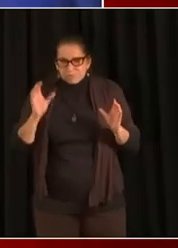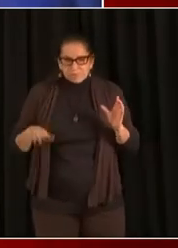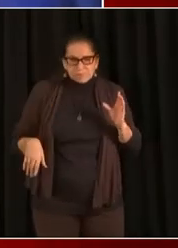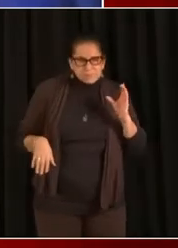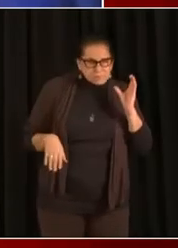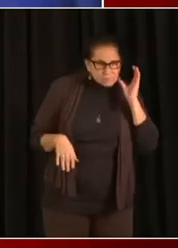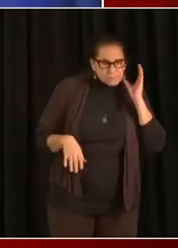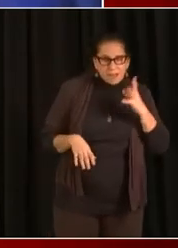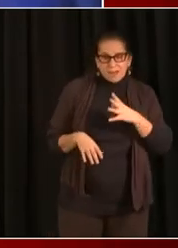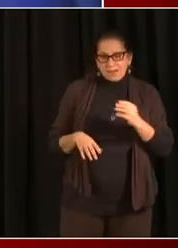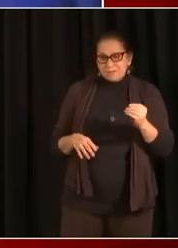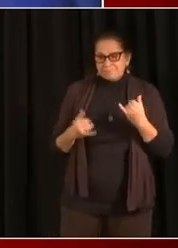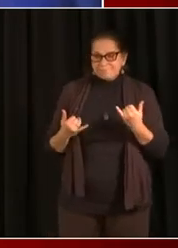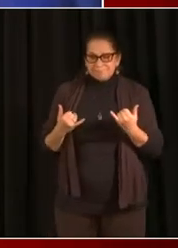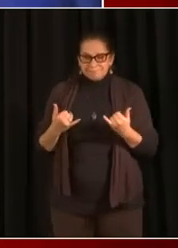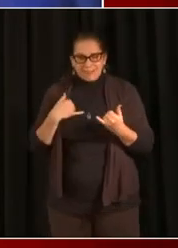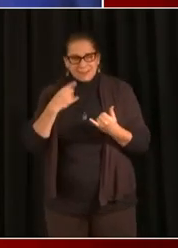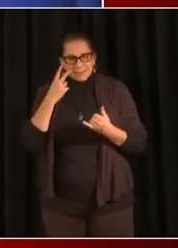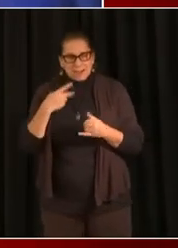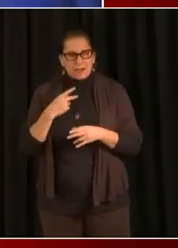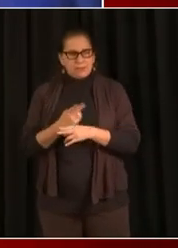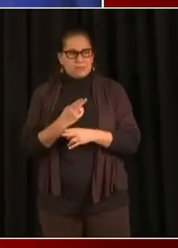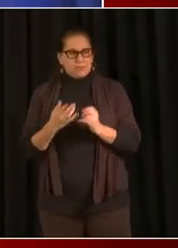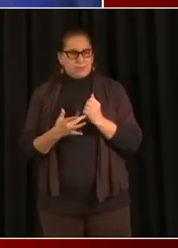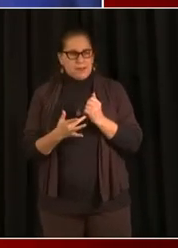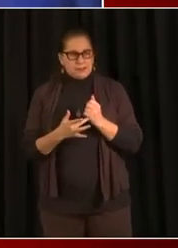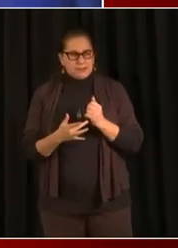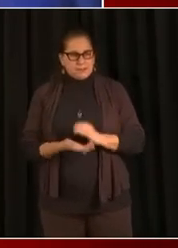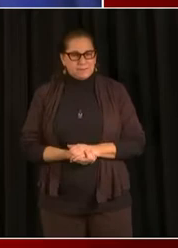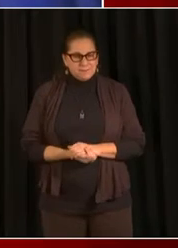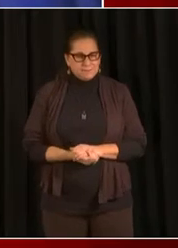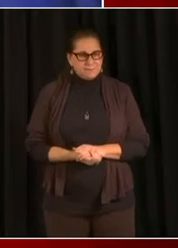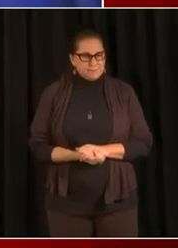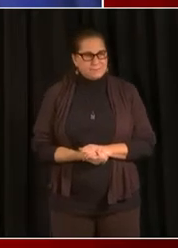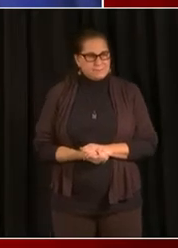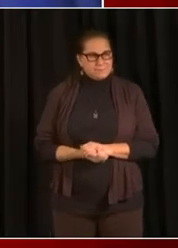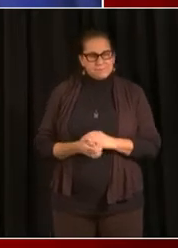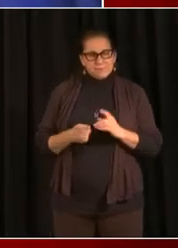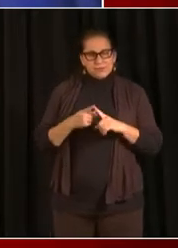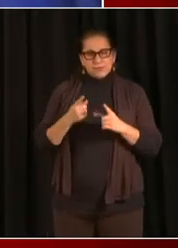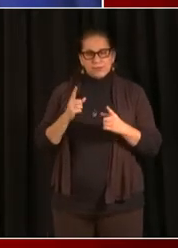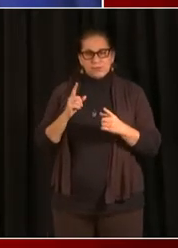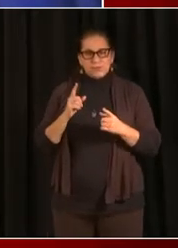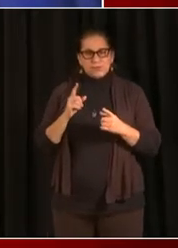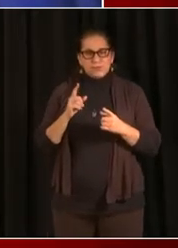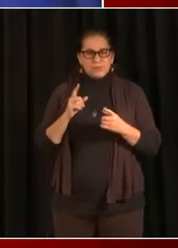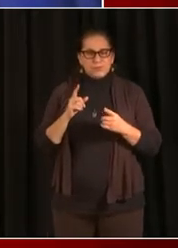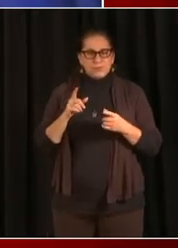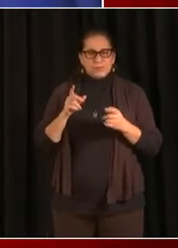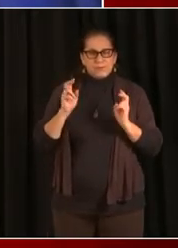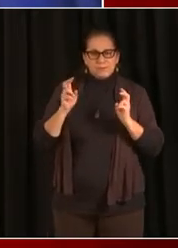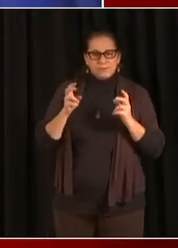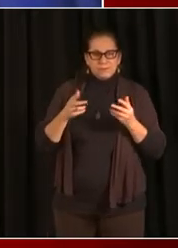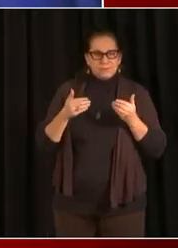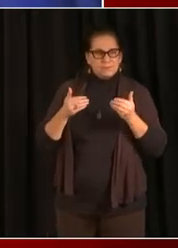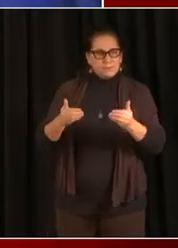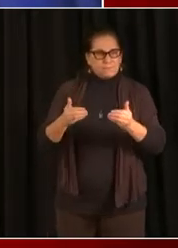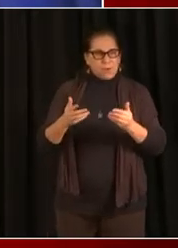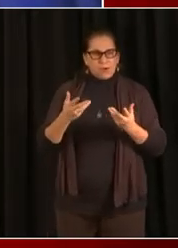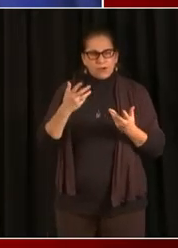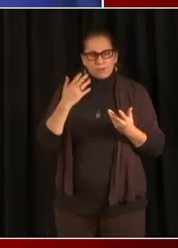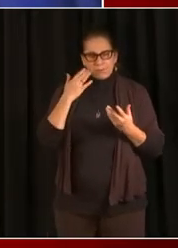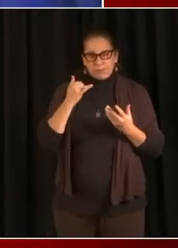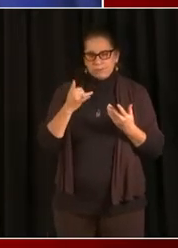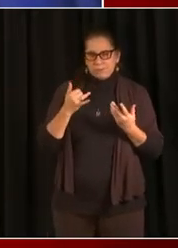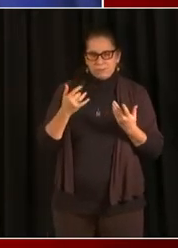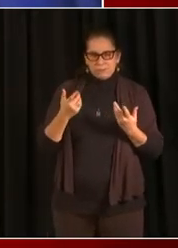using technology to fill the gap. Because we're not able to reach each other the way that we used to.